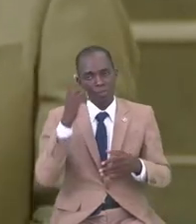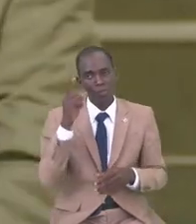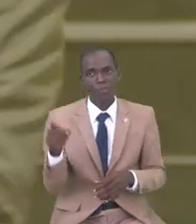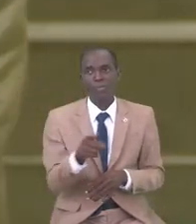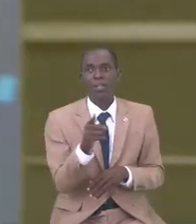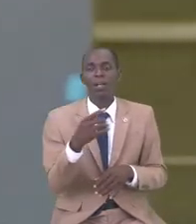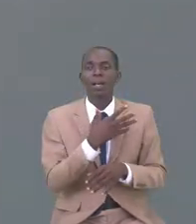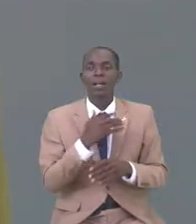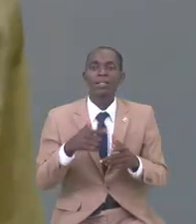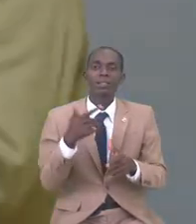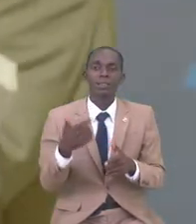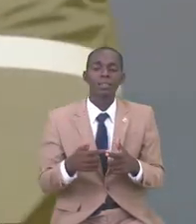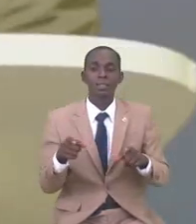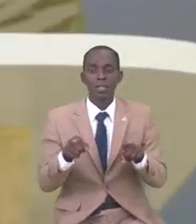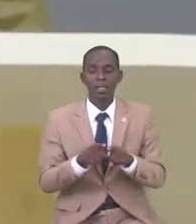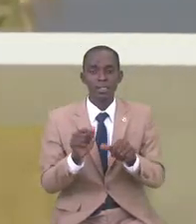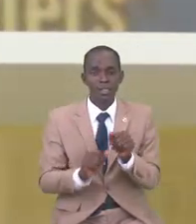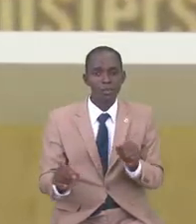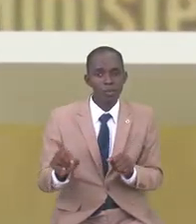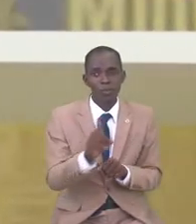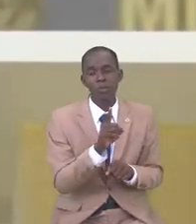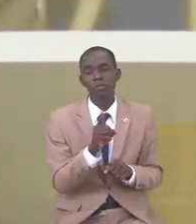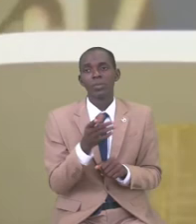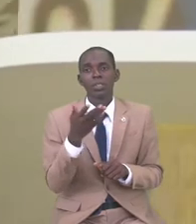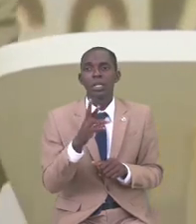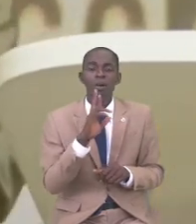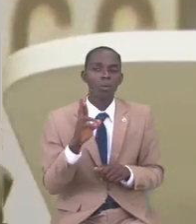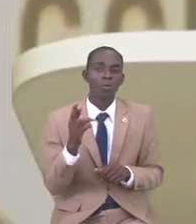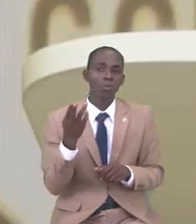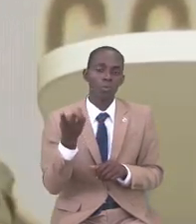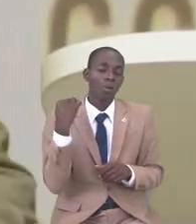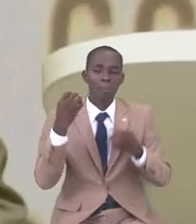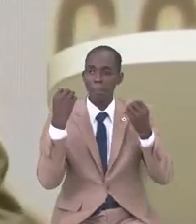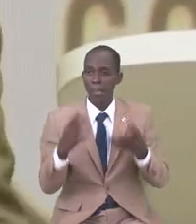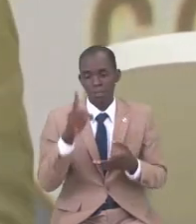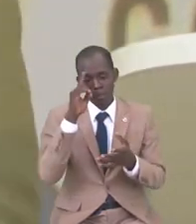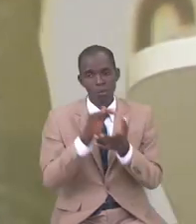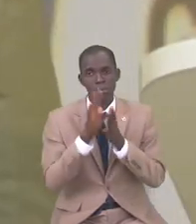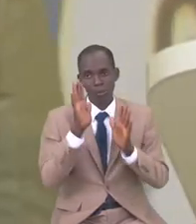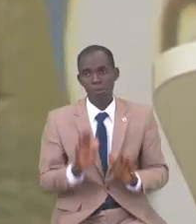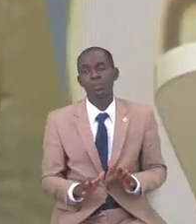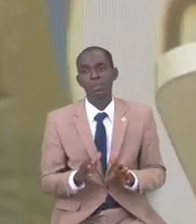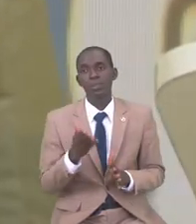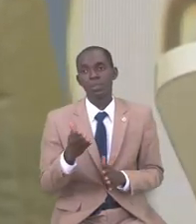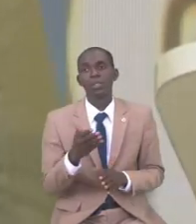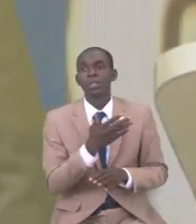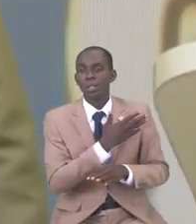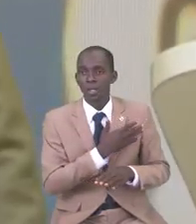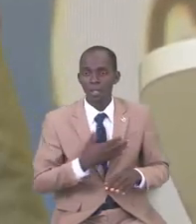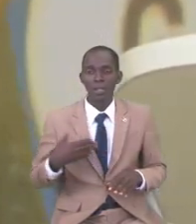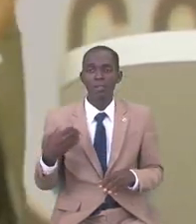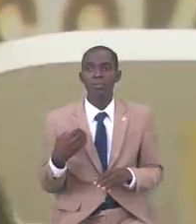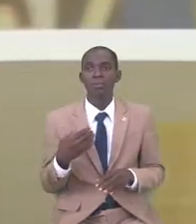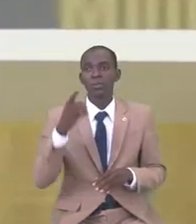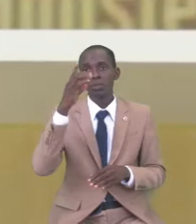then, as everybody, there were many believers there. God himself said, "I have 7,000 who